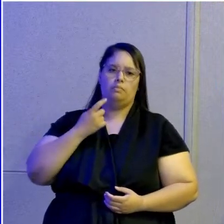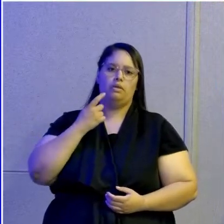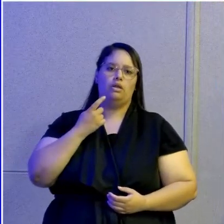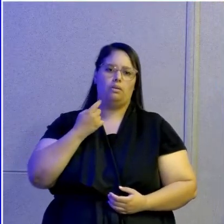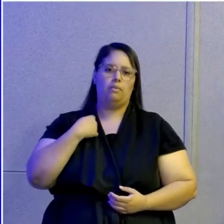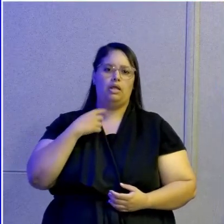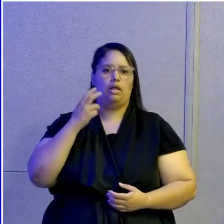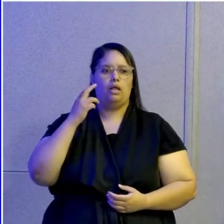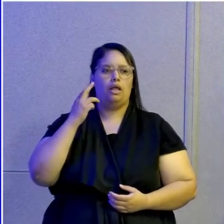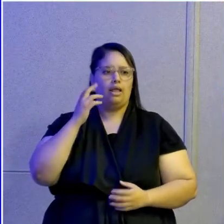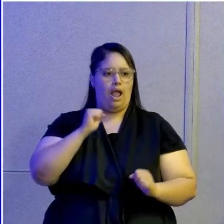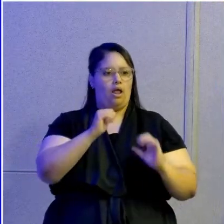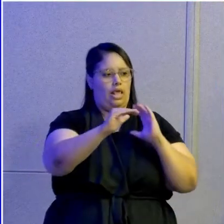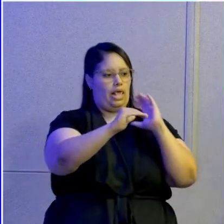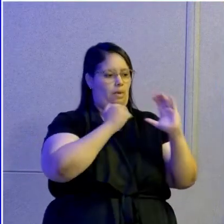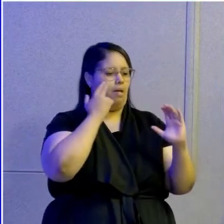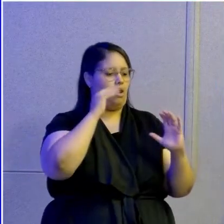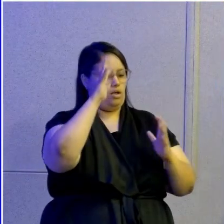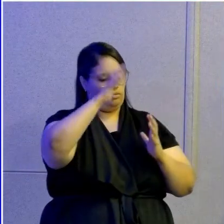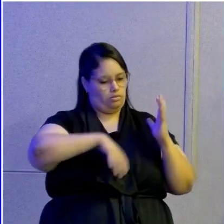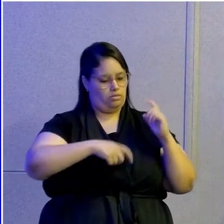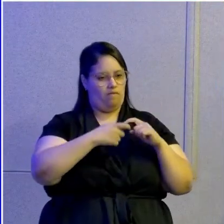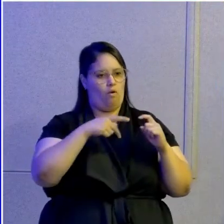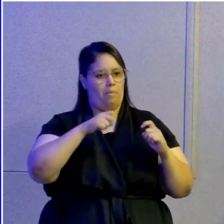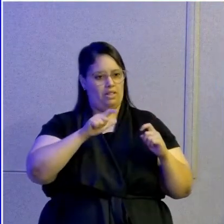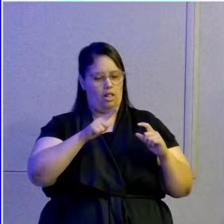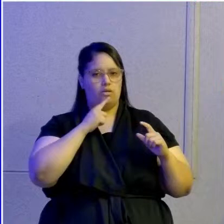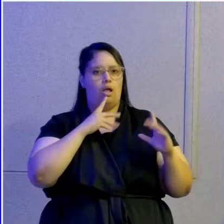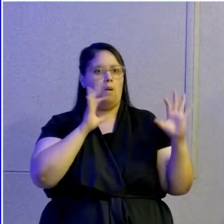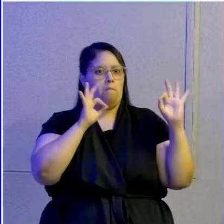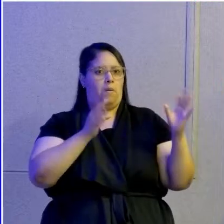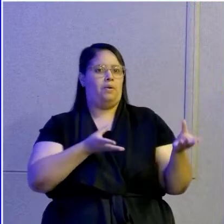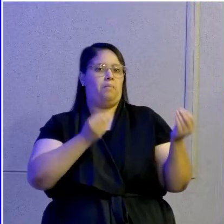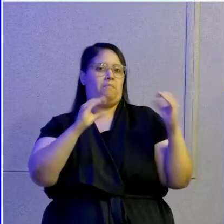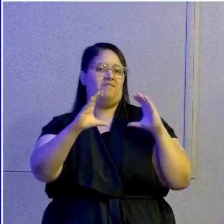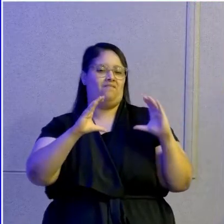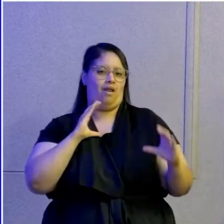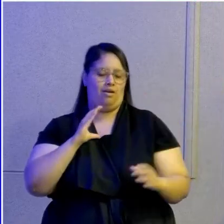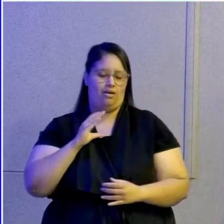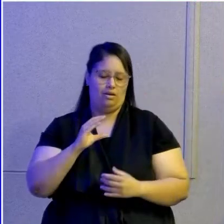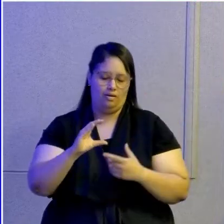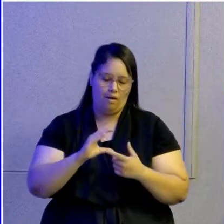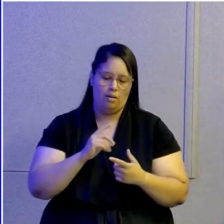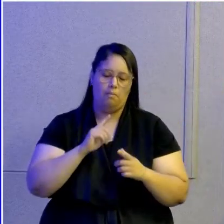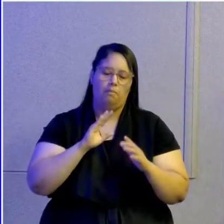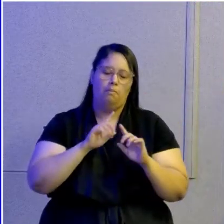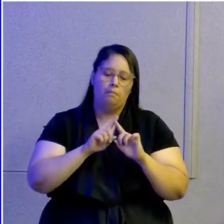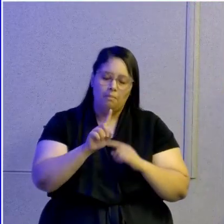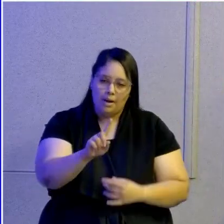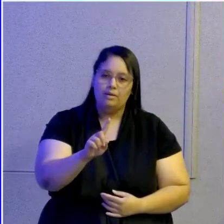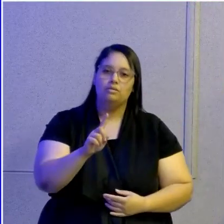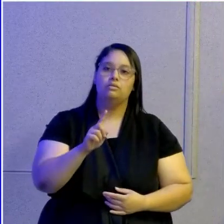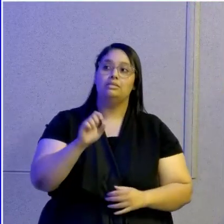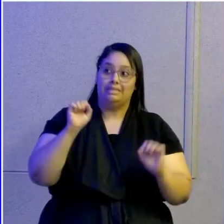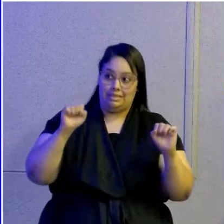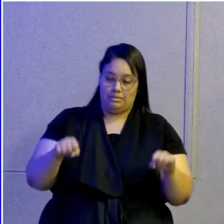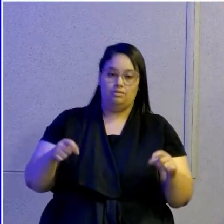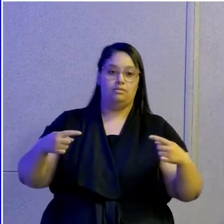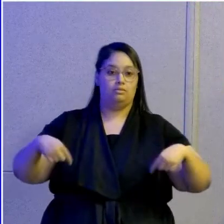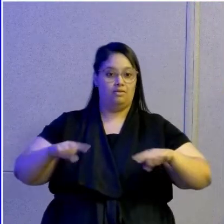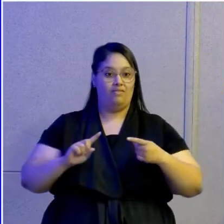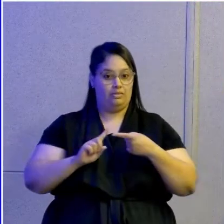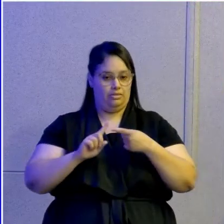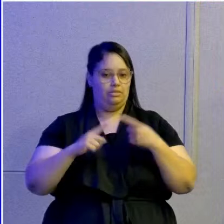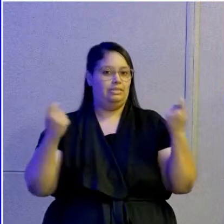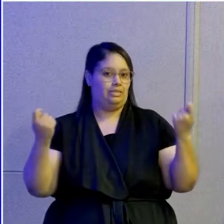nice email from Imran Patel saying, yeah, we've secured the funding for this. So I'd just like to say, firstly, it is a celebration. From